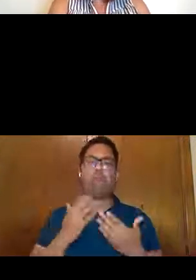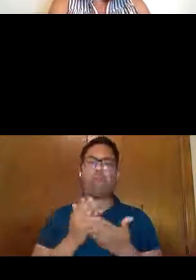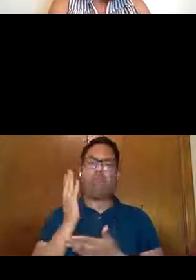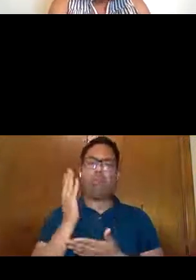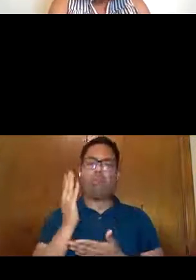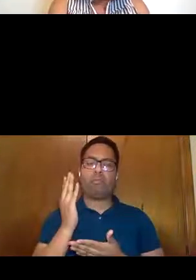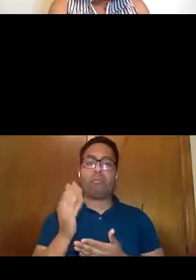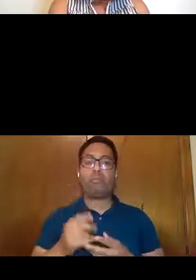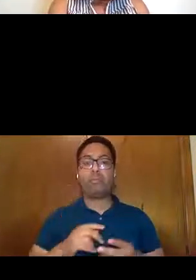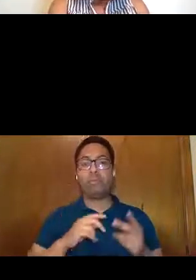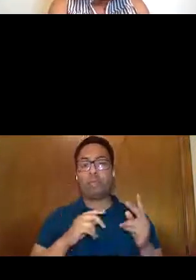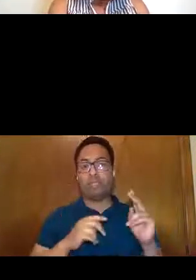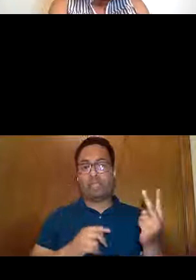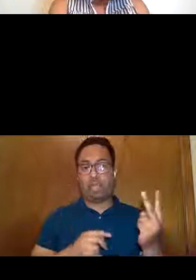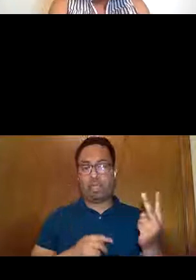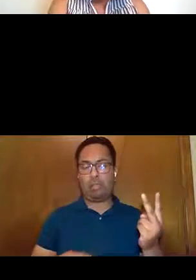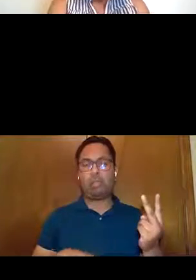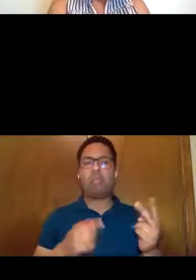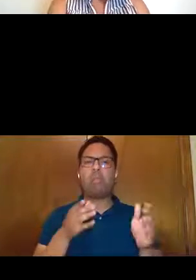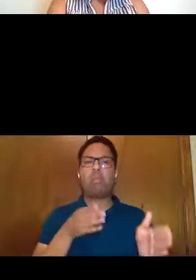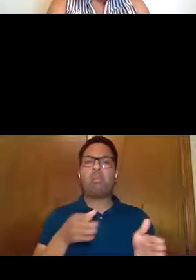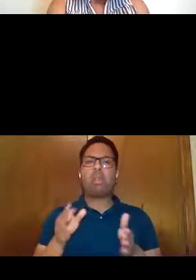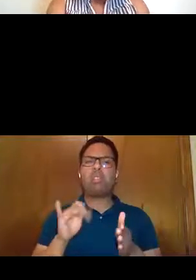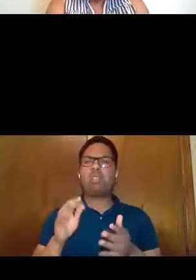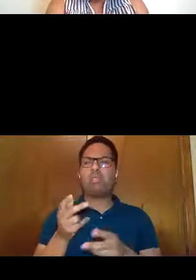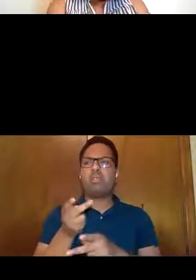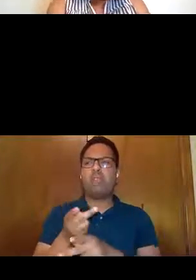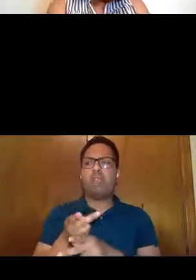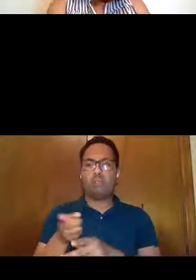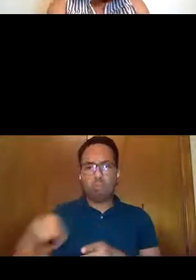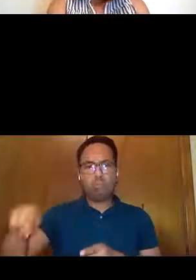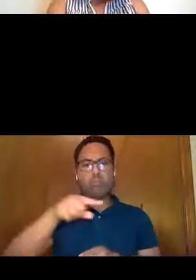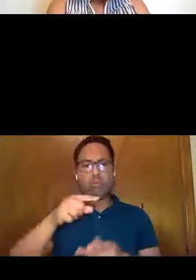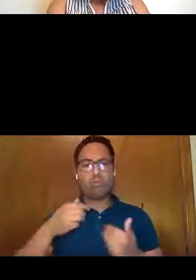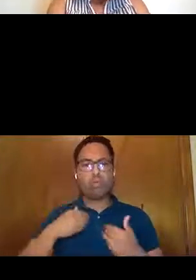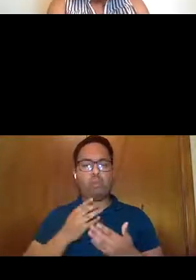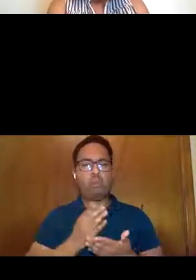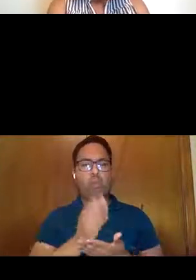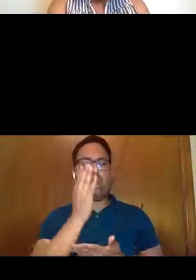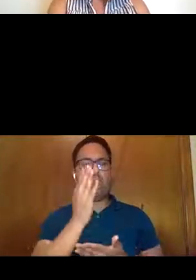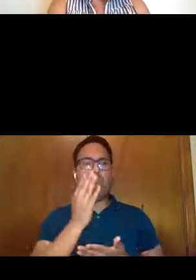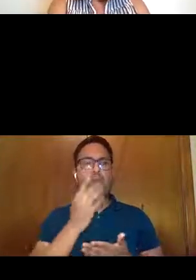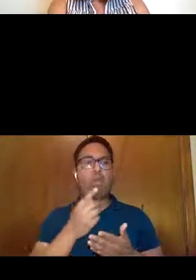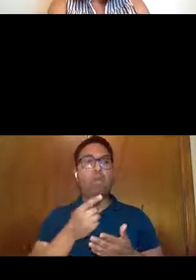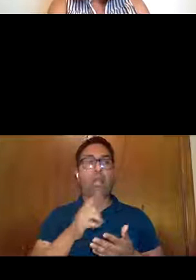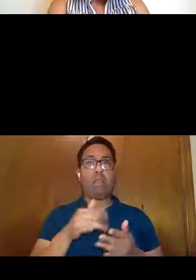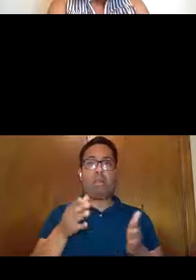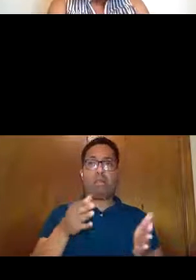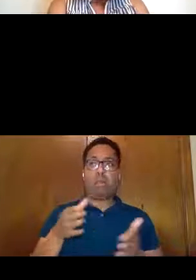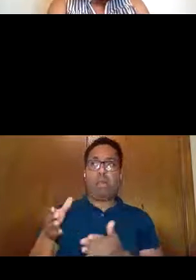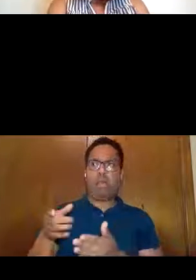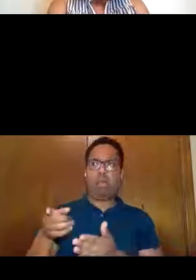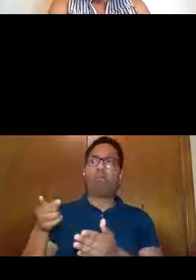Second is plans of care. You have the right to disagree with any plan or ask